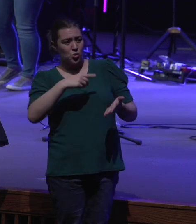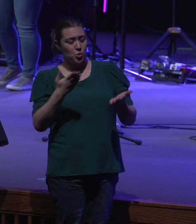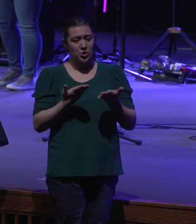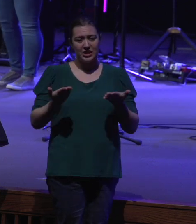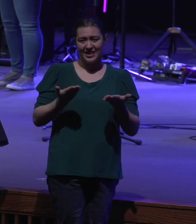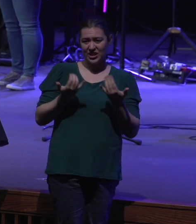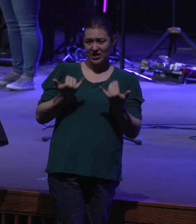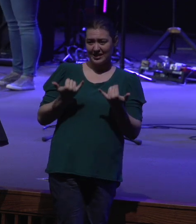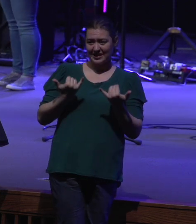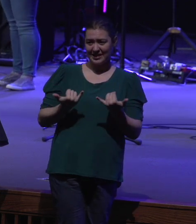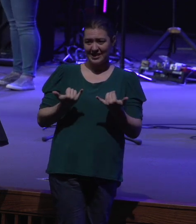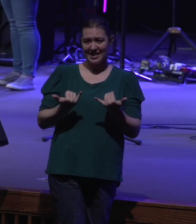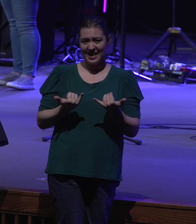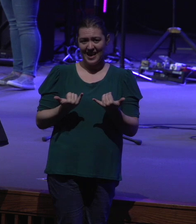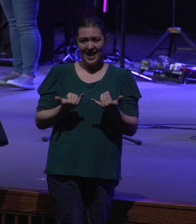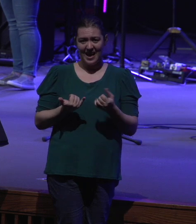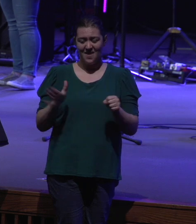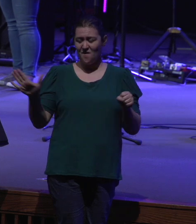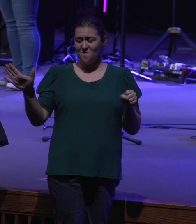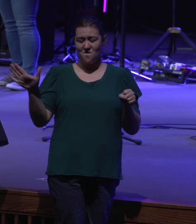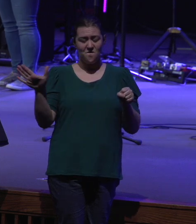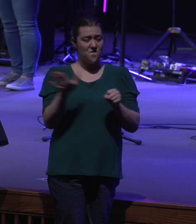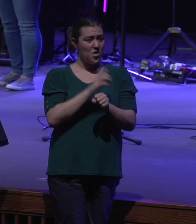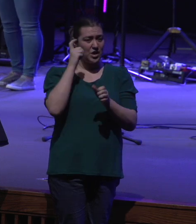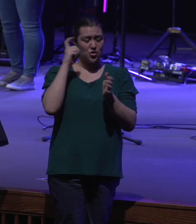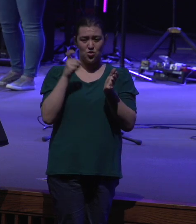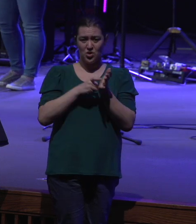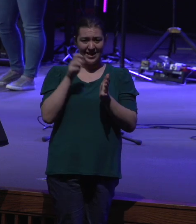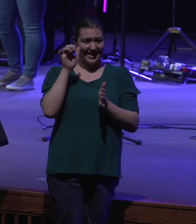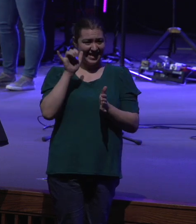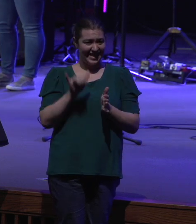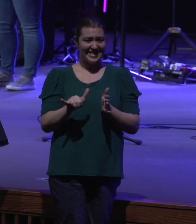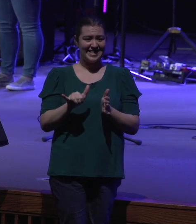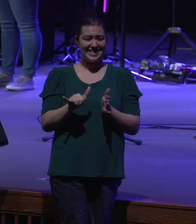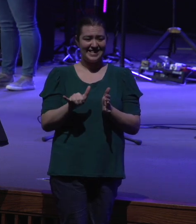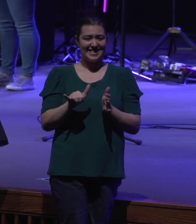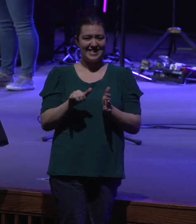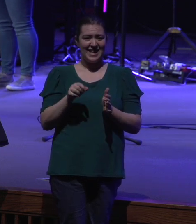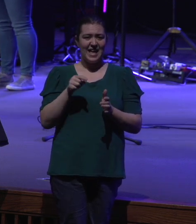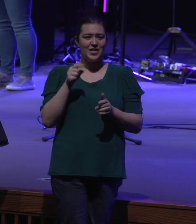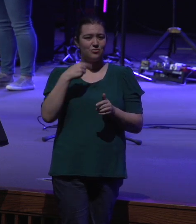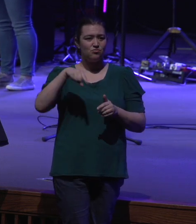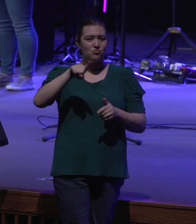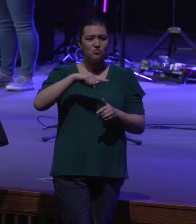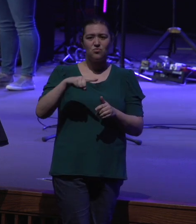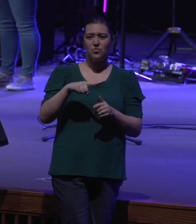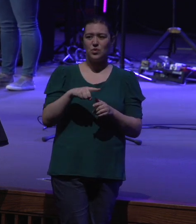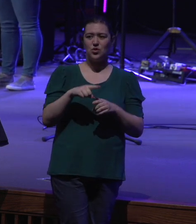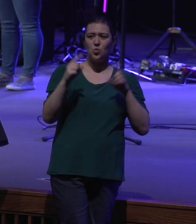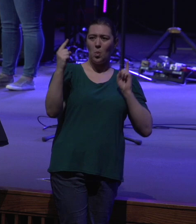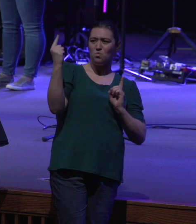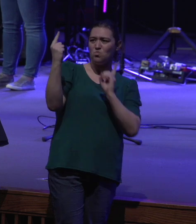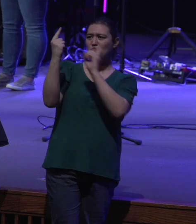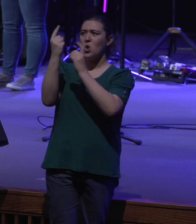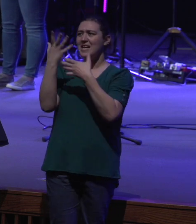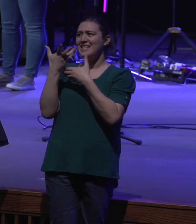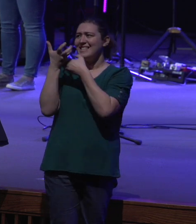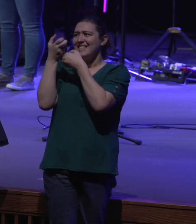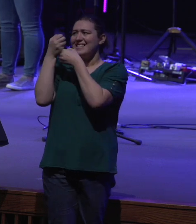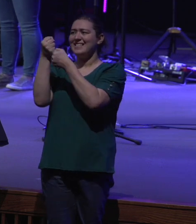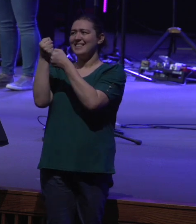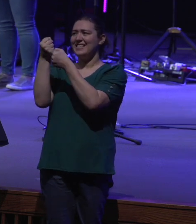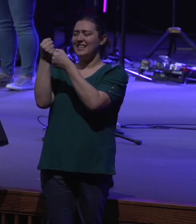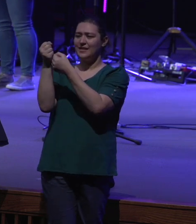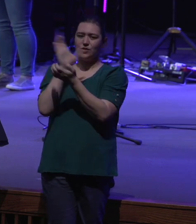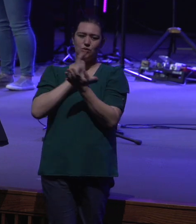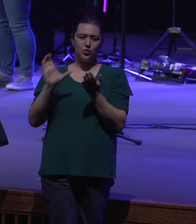evening and you fully recognize that, and you have run to and you are clinging to Christ and Christ